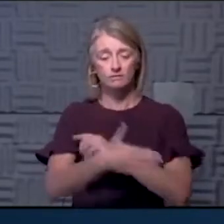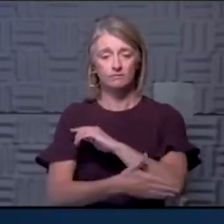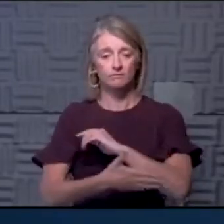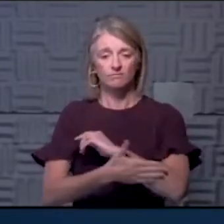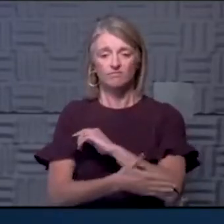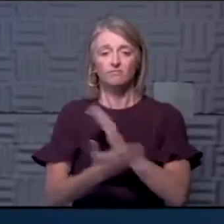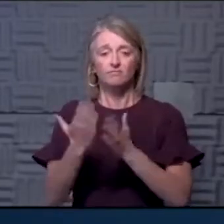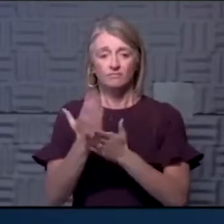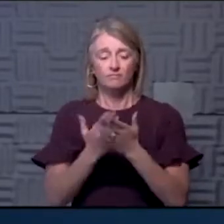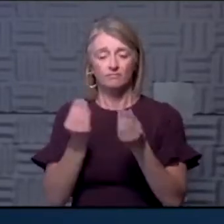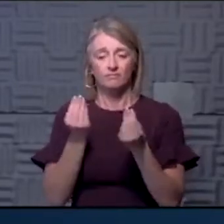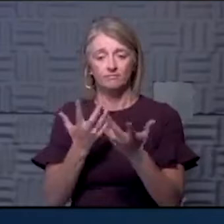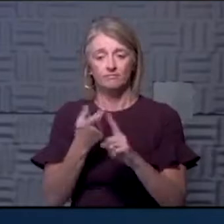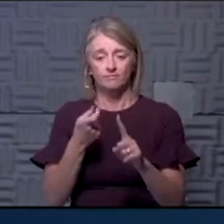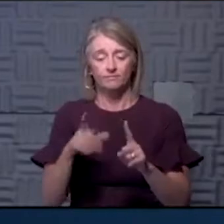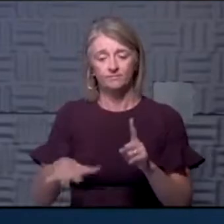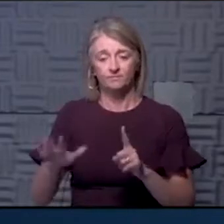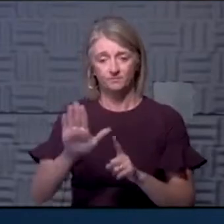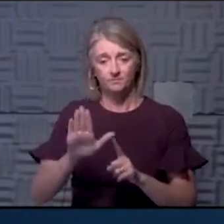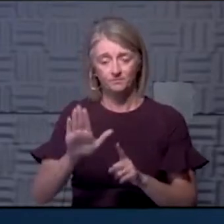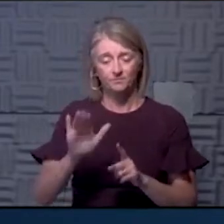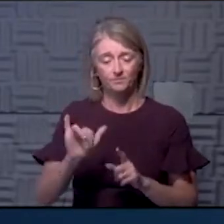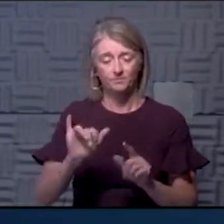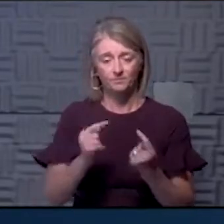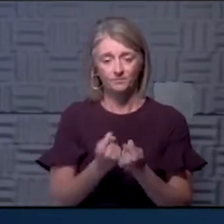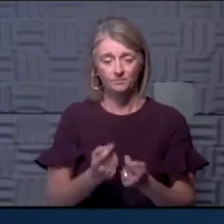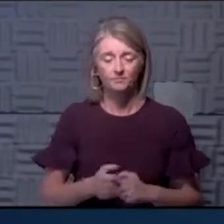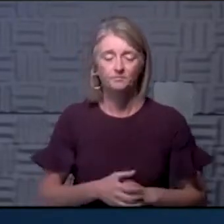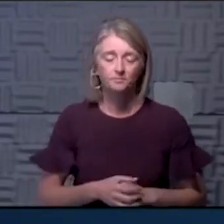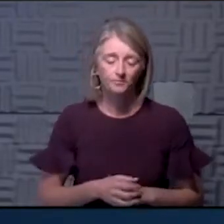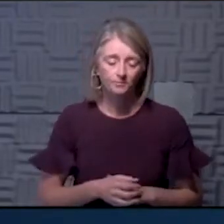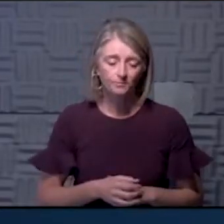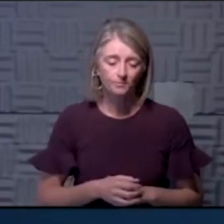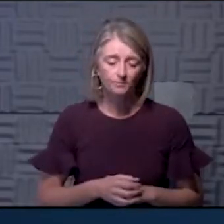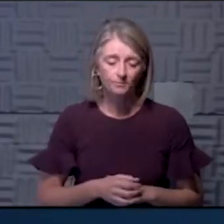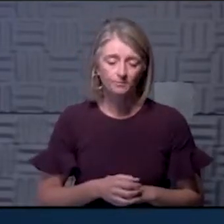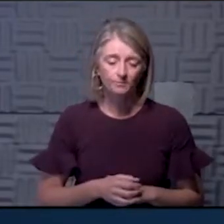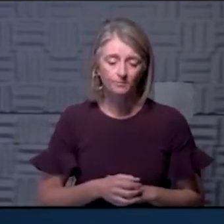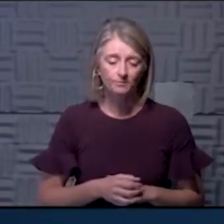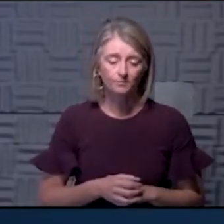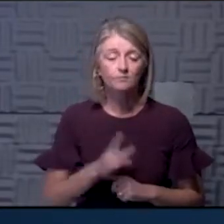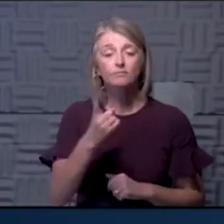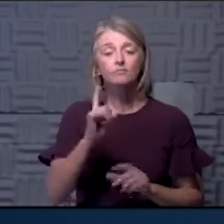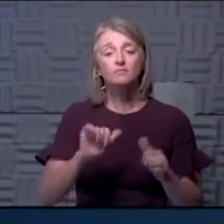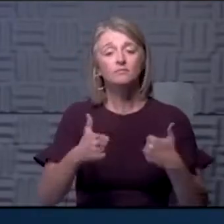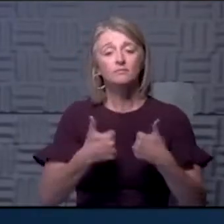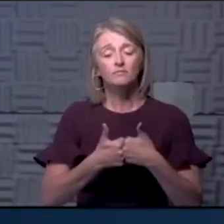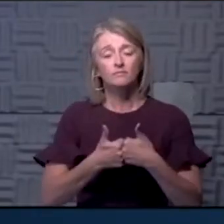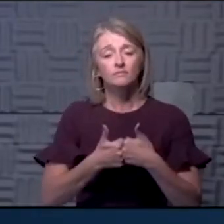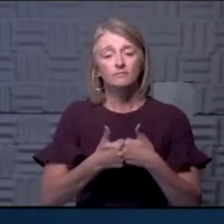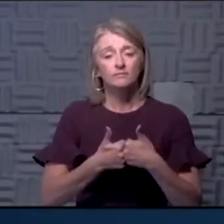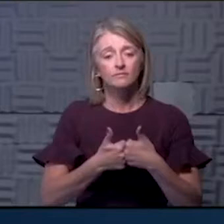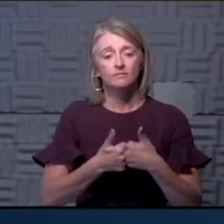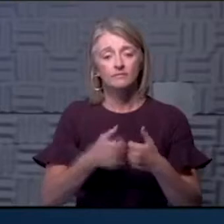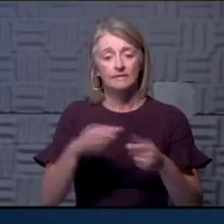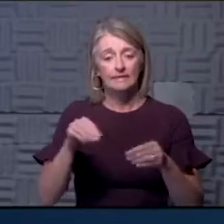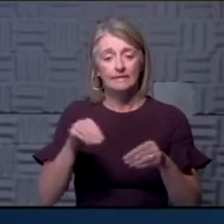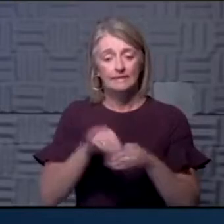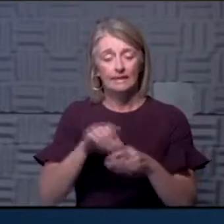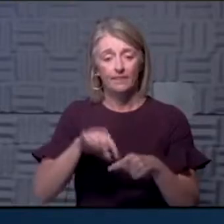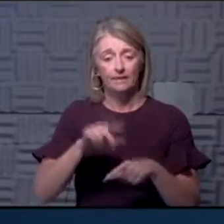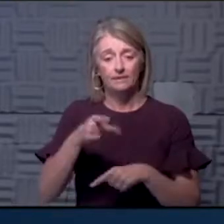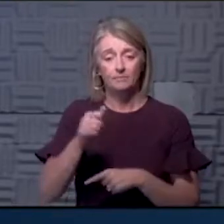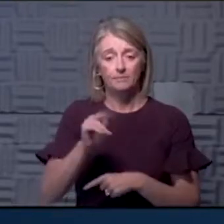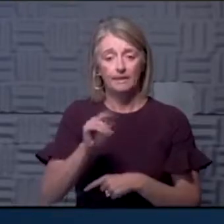feed from the Douglas County team as well. So it's one of the challenges in the pandemic is